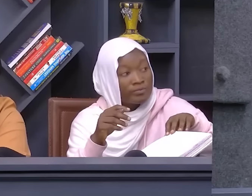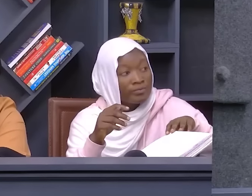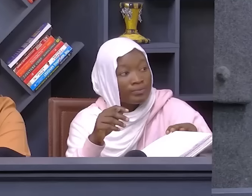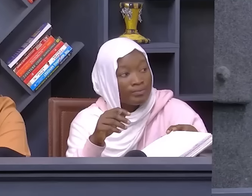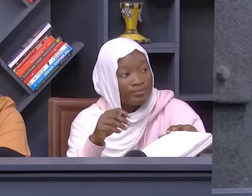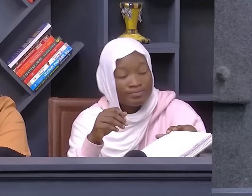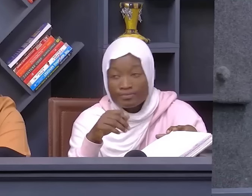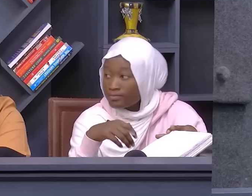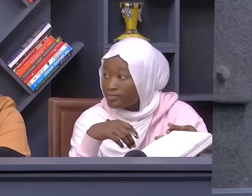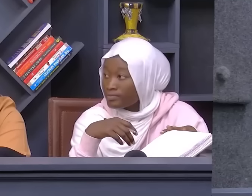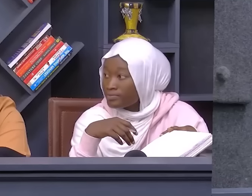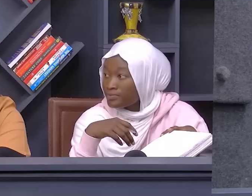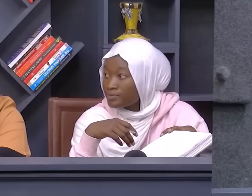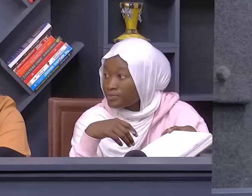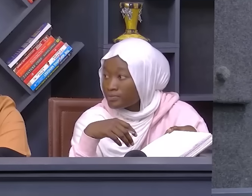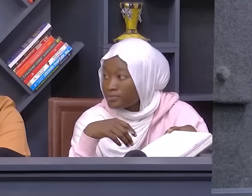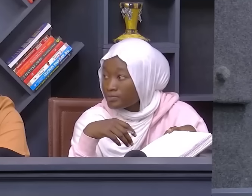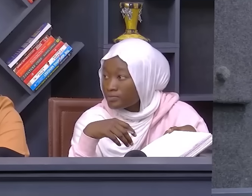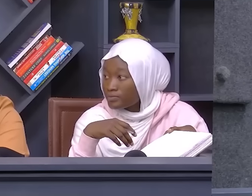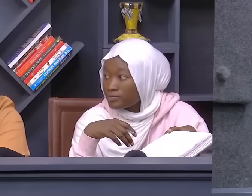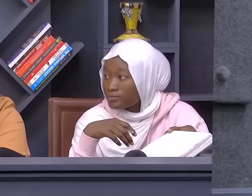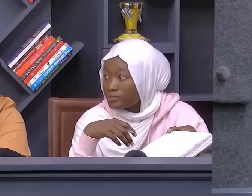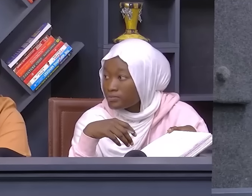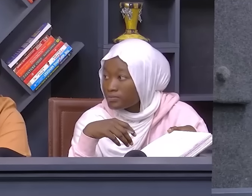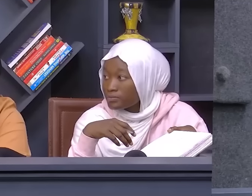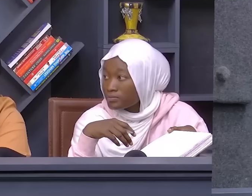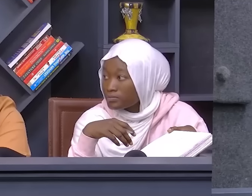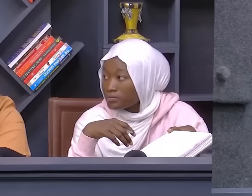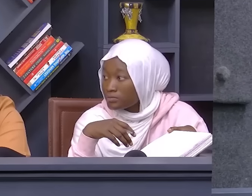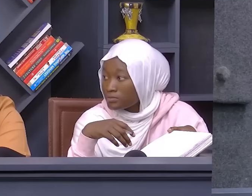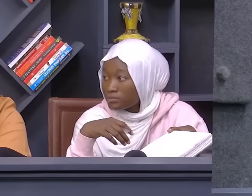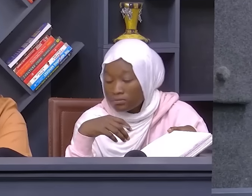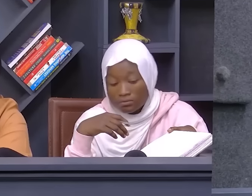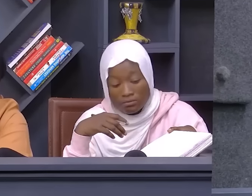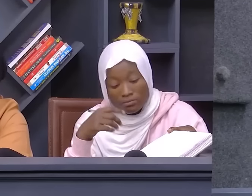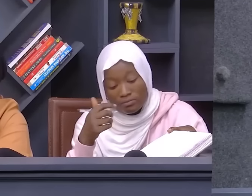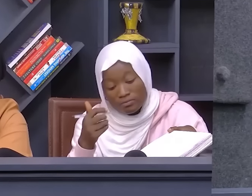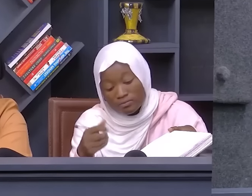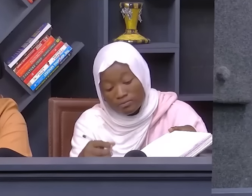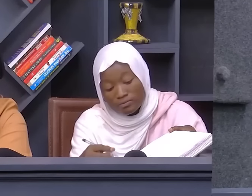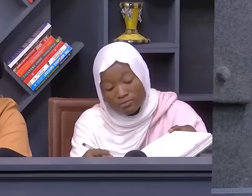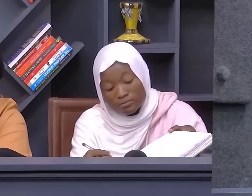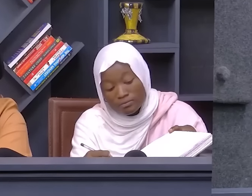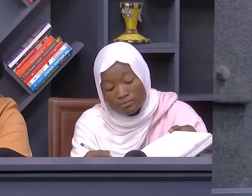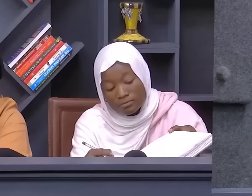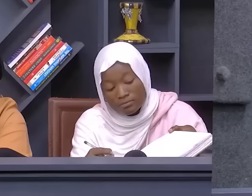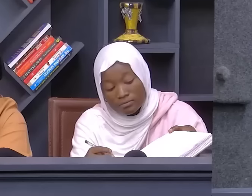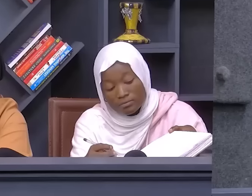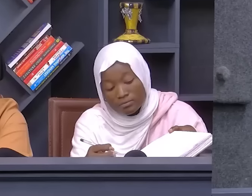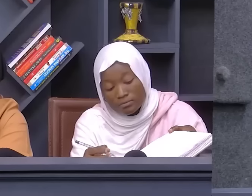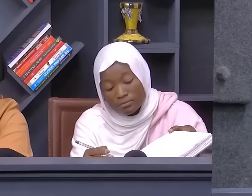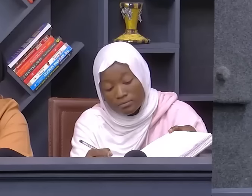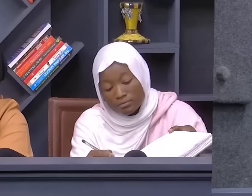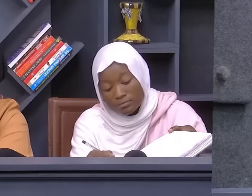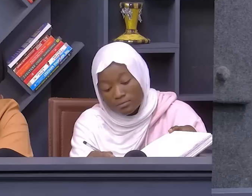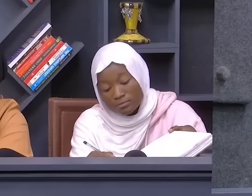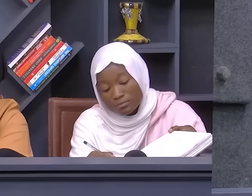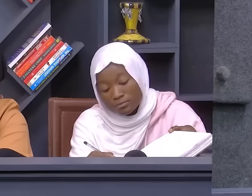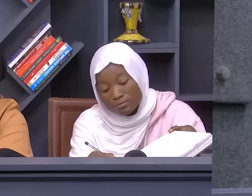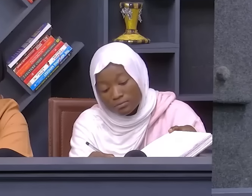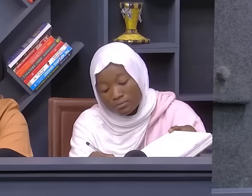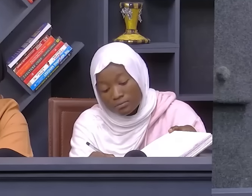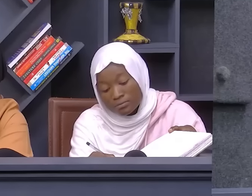but we have not given them that. Oh, I never give that one. So the one we remain now where they never do,